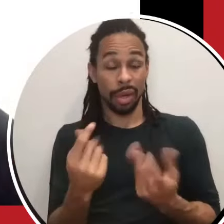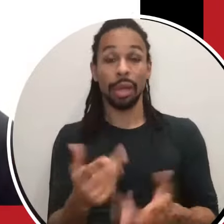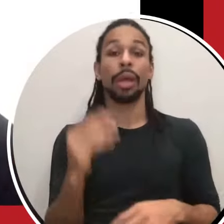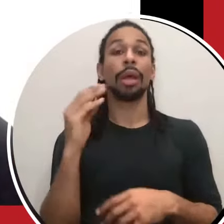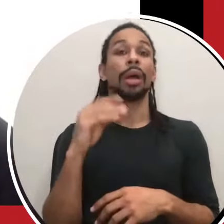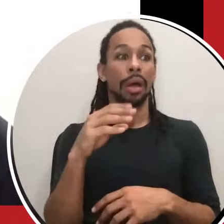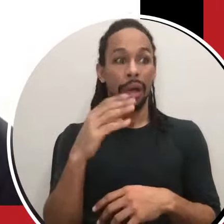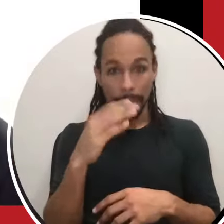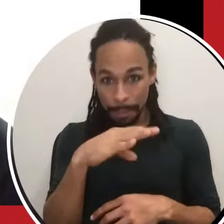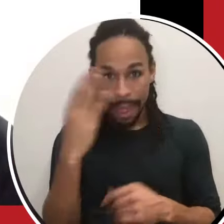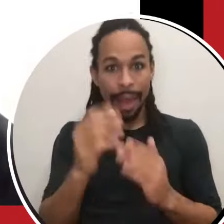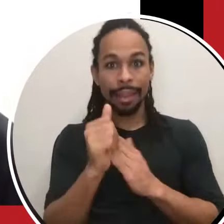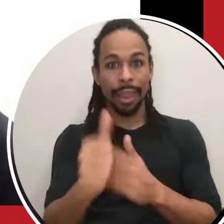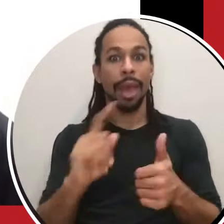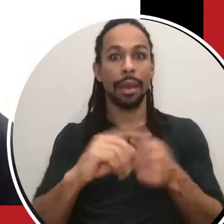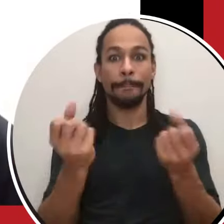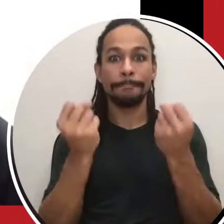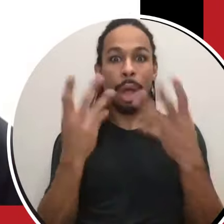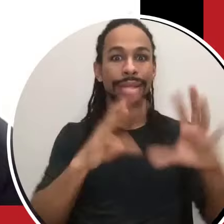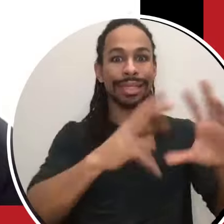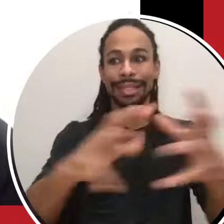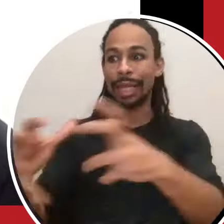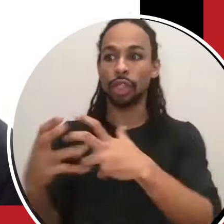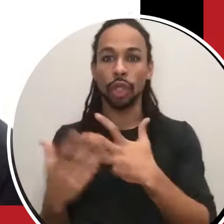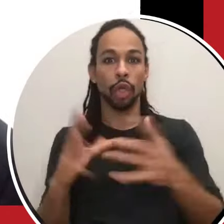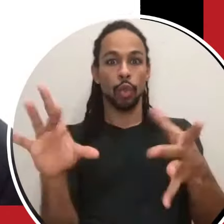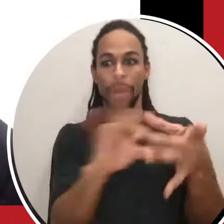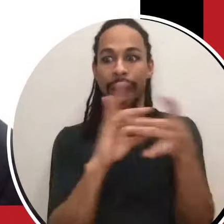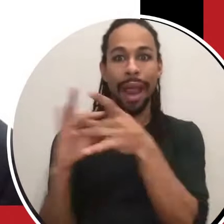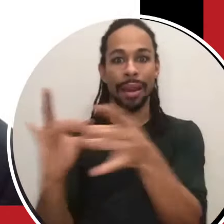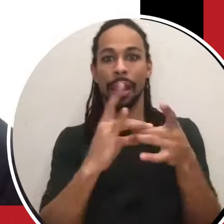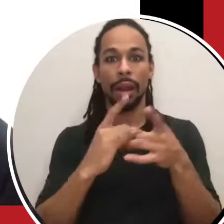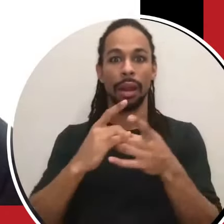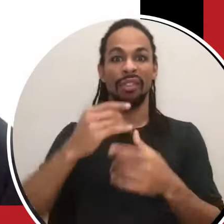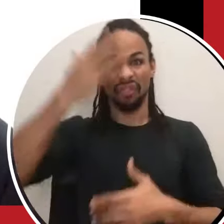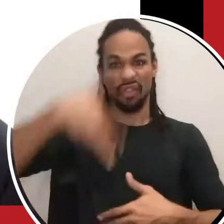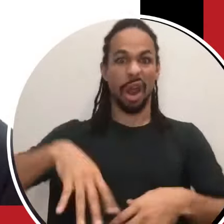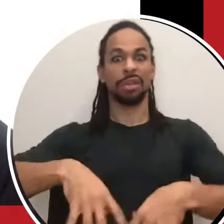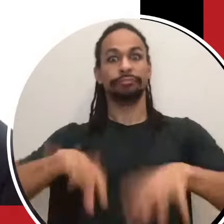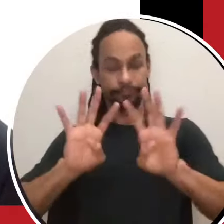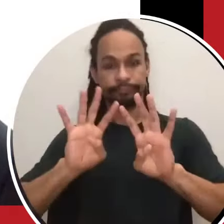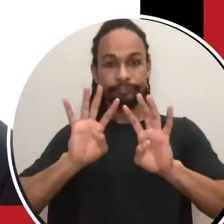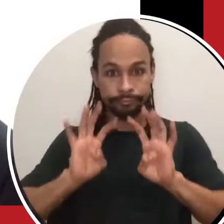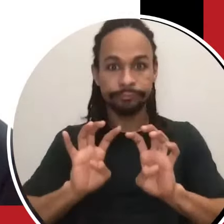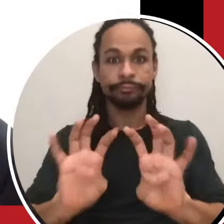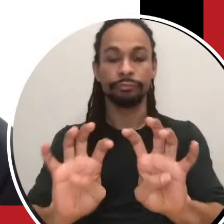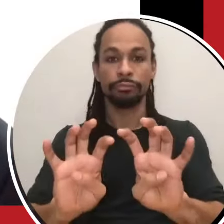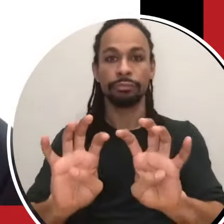front. And if there was ever a time where we needed one in the U.S.,